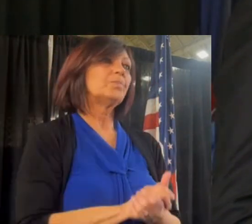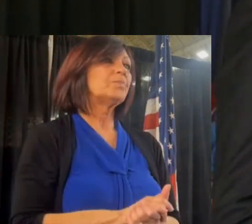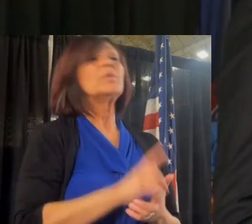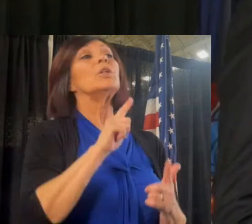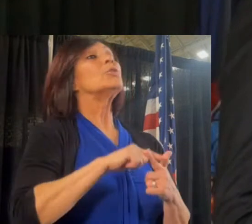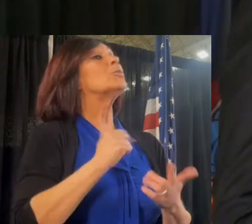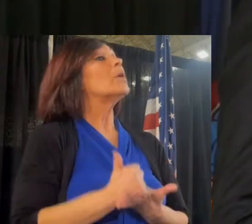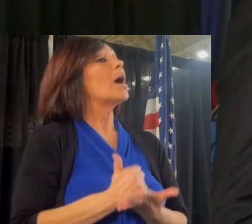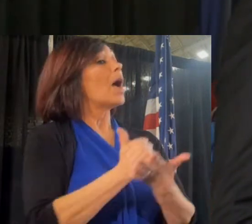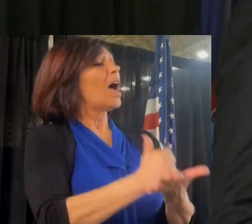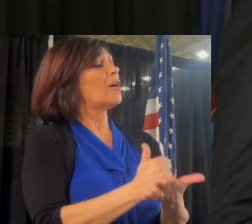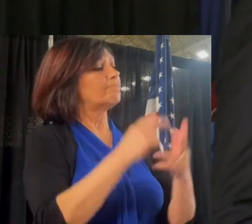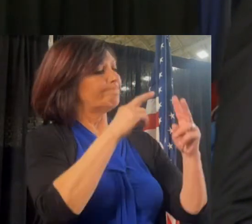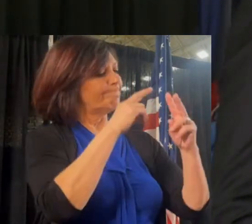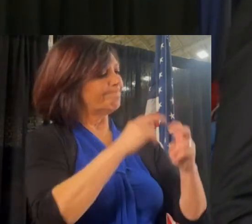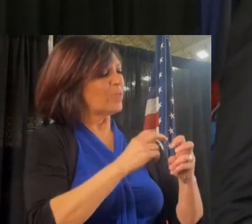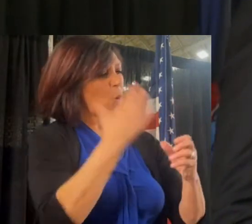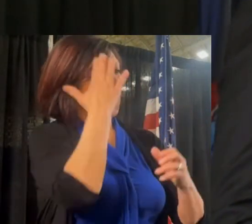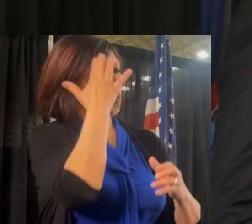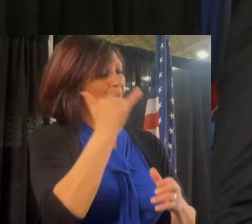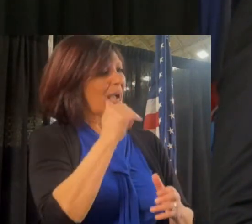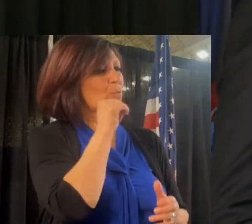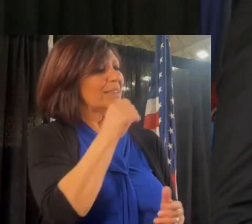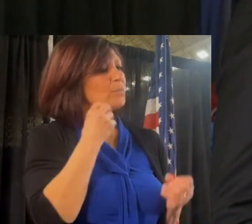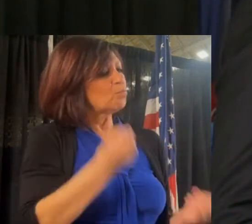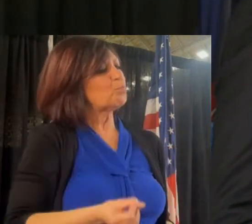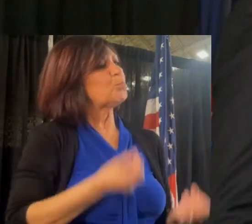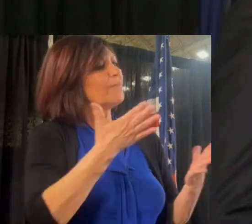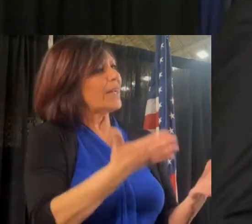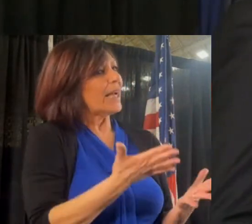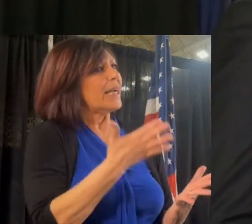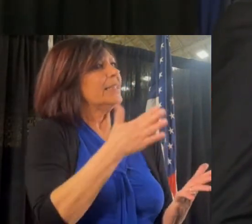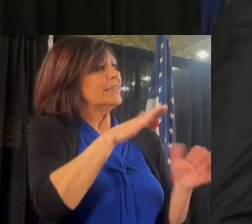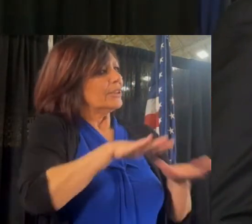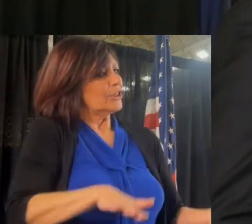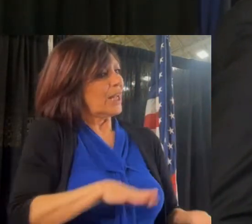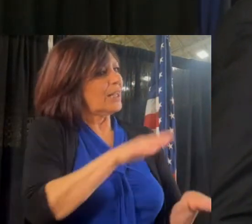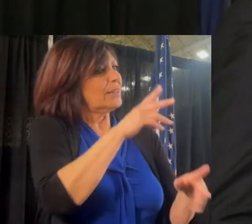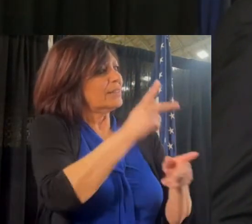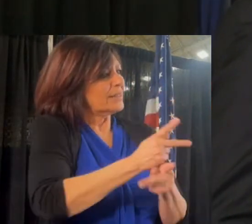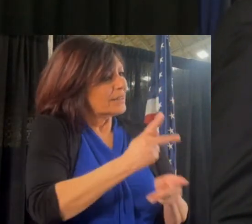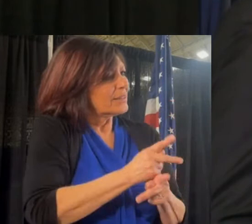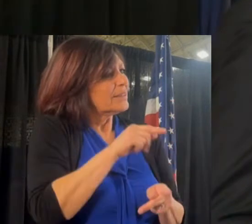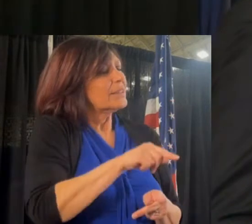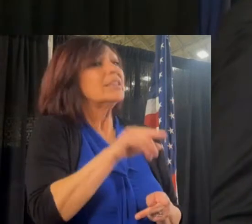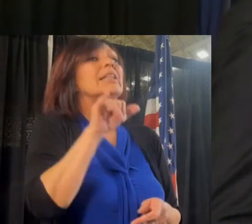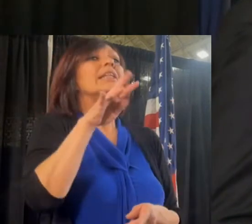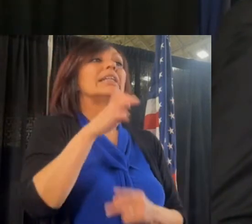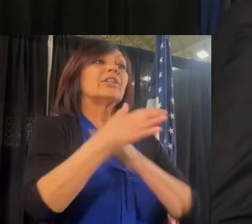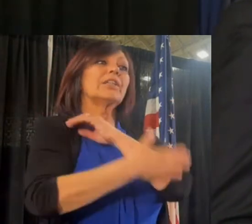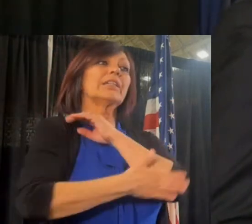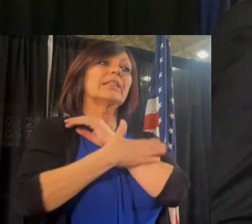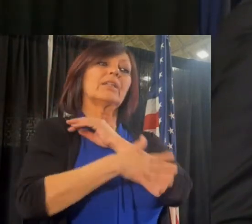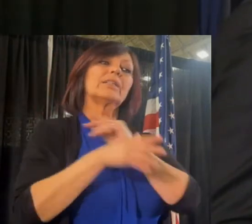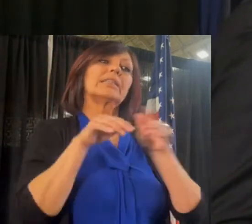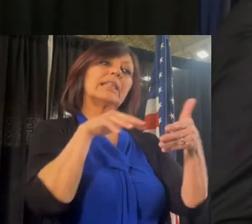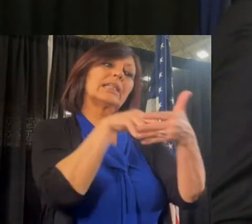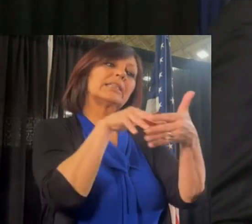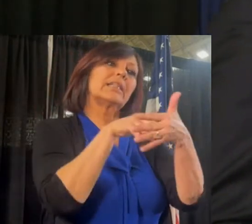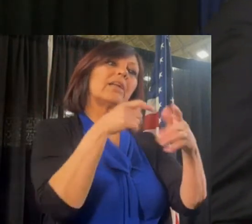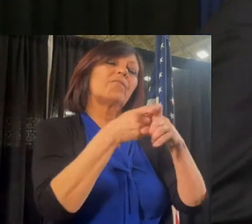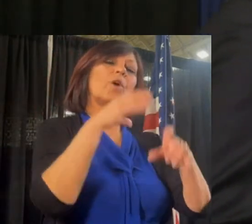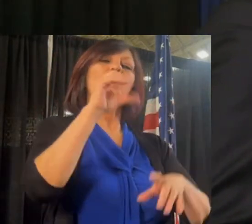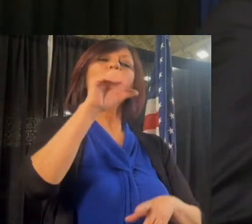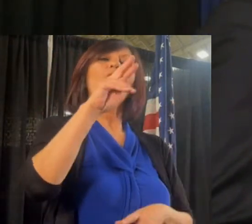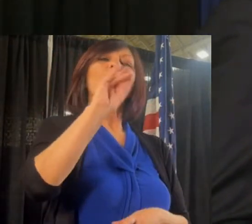us examine why the market failed to provide the needed amount of childcare in our region, Erie County commissioned a study from Cornell